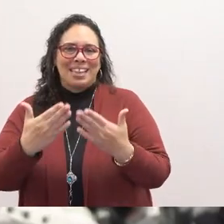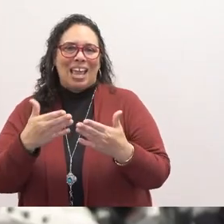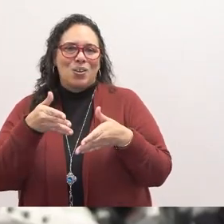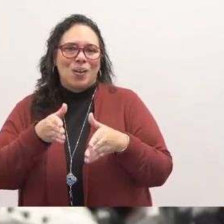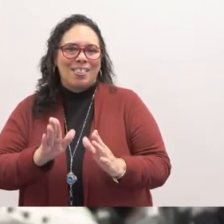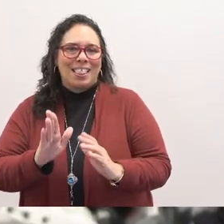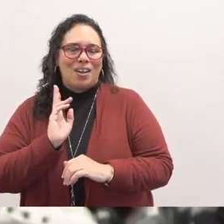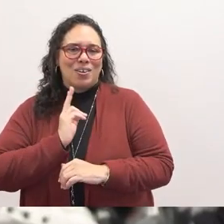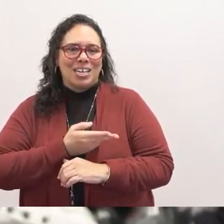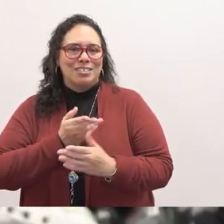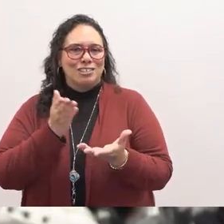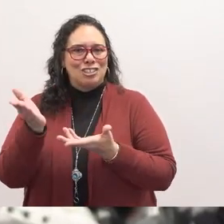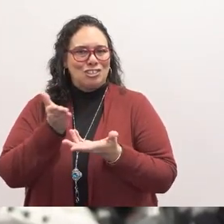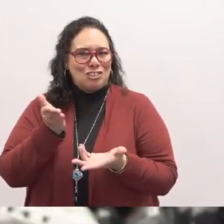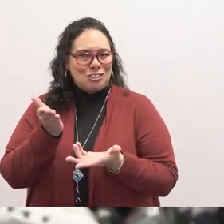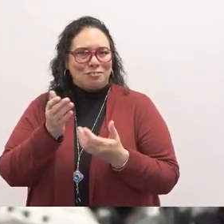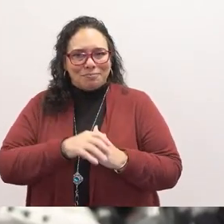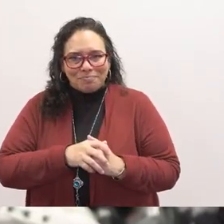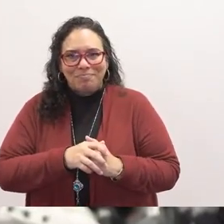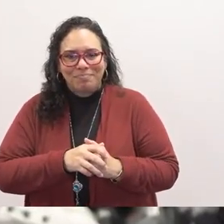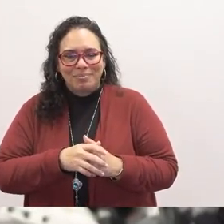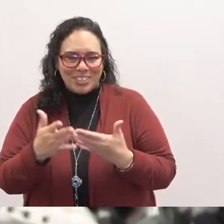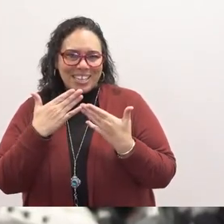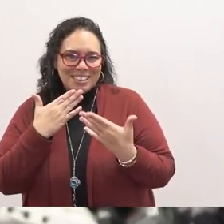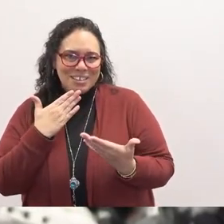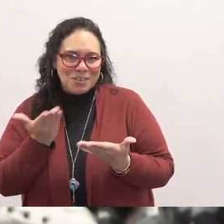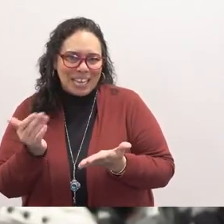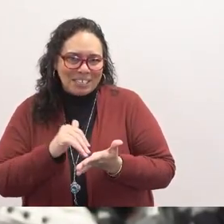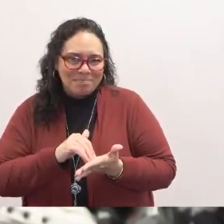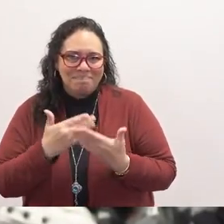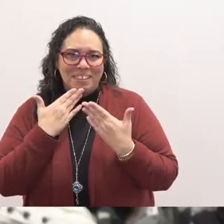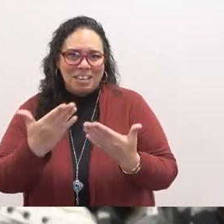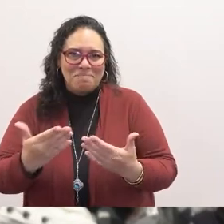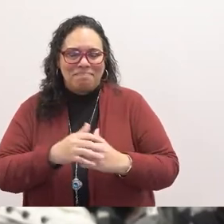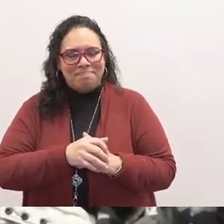us to serve on this capacity, and thank you so much again. Thank you.